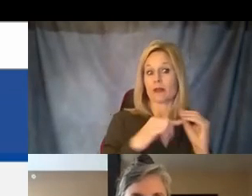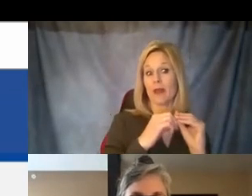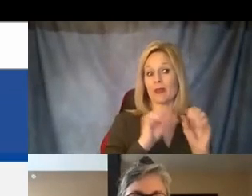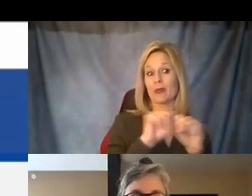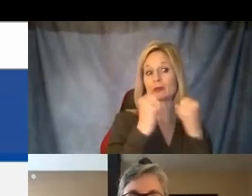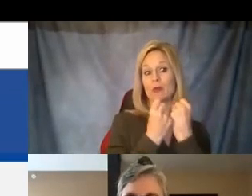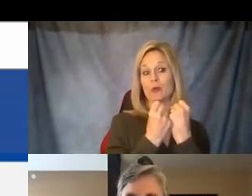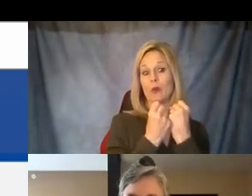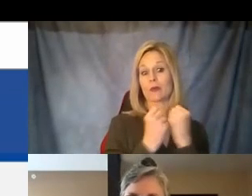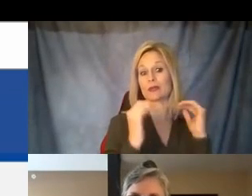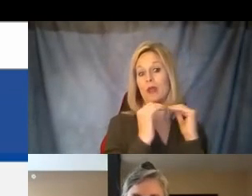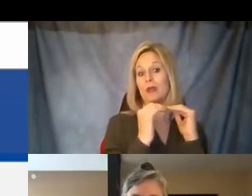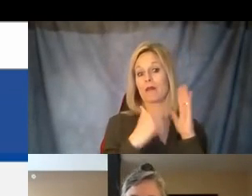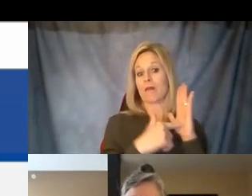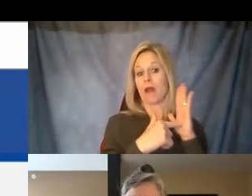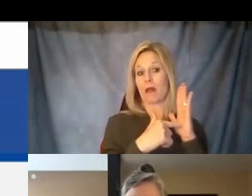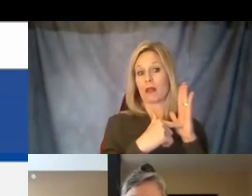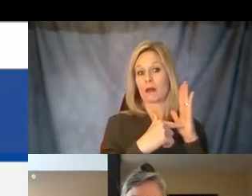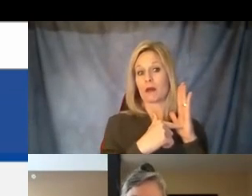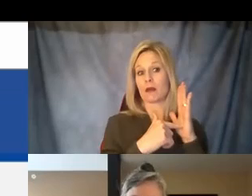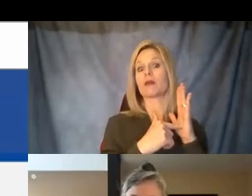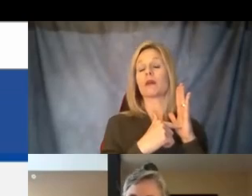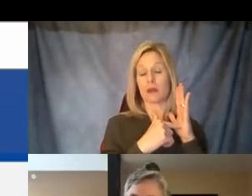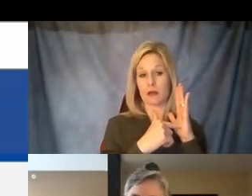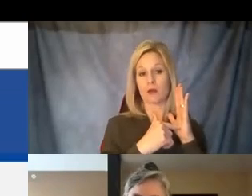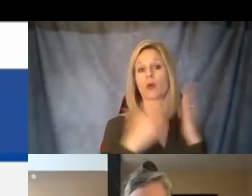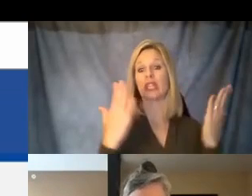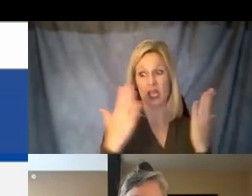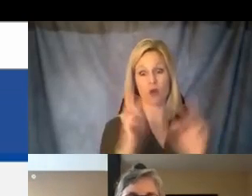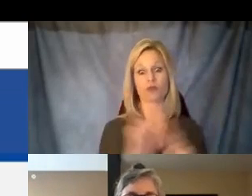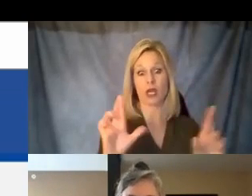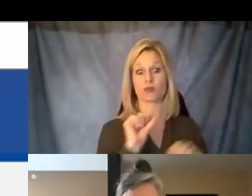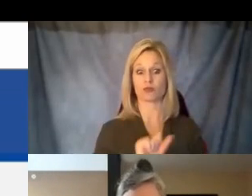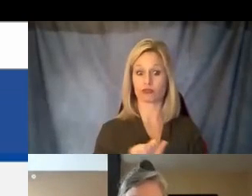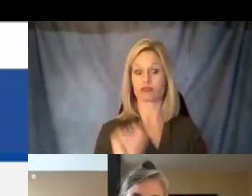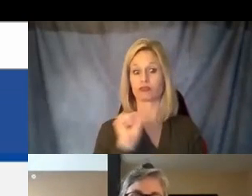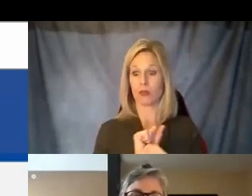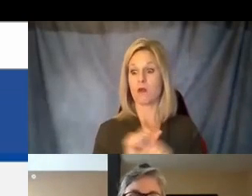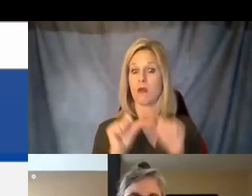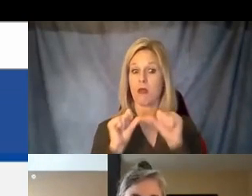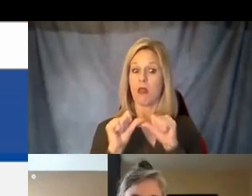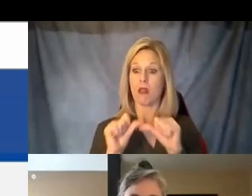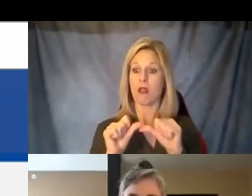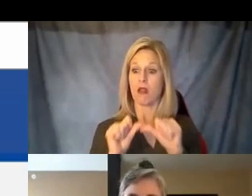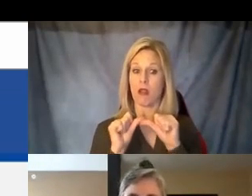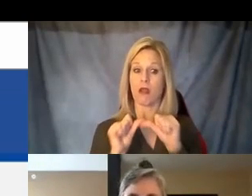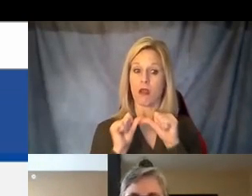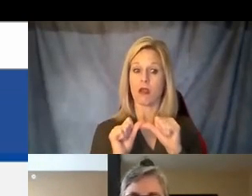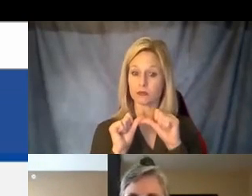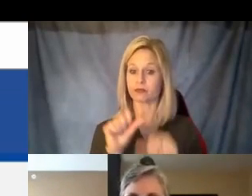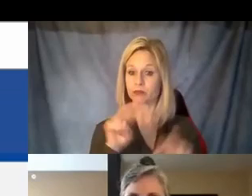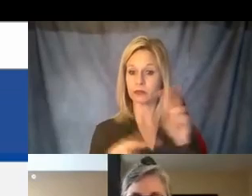us that this is, right, we're here with pitchfork and shovel in hand, and we're going to keep digging, and we're going to have to keep looking at